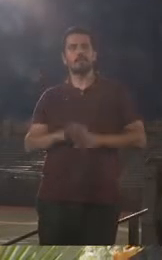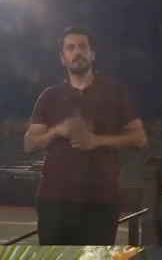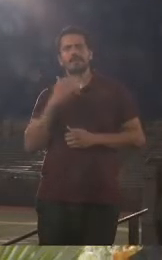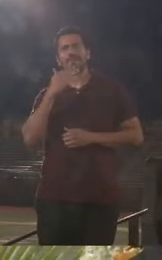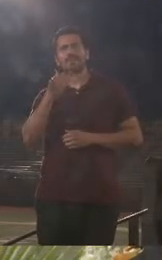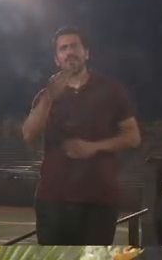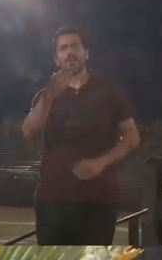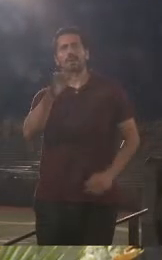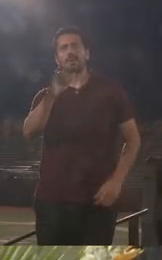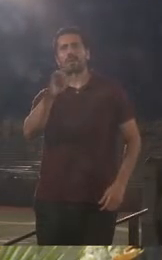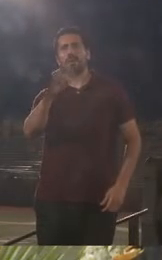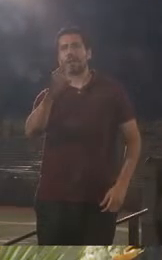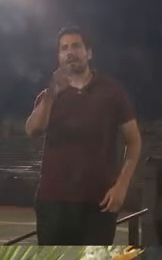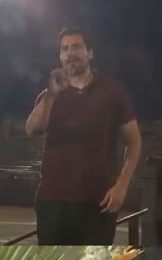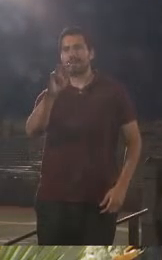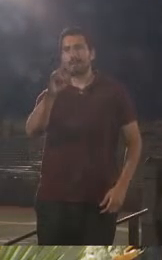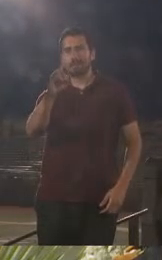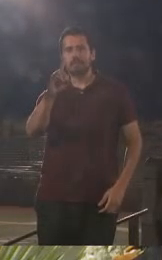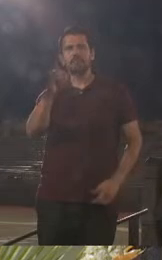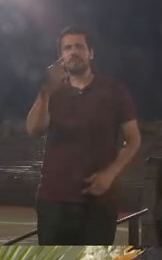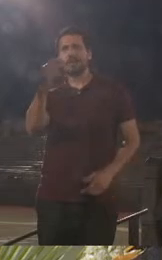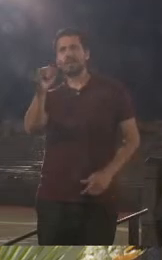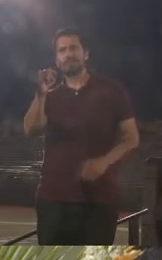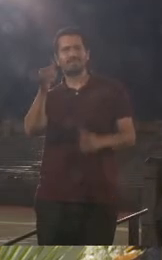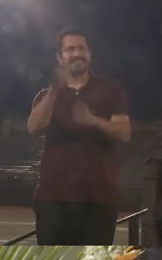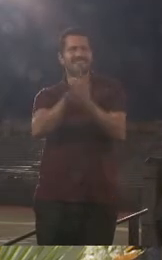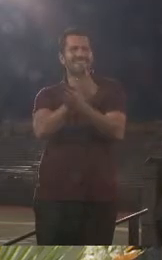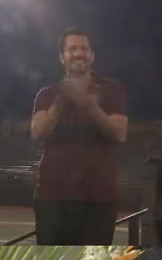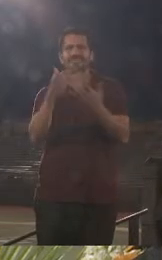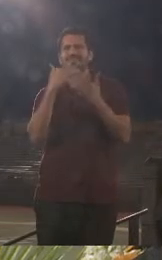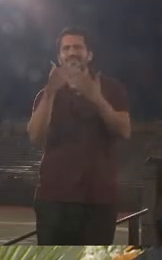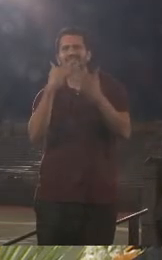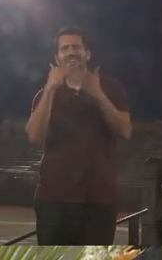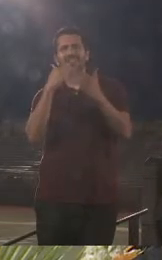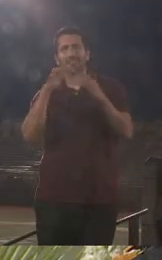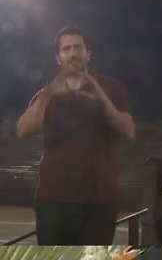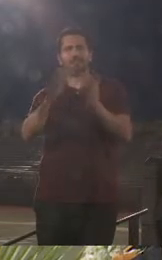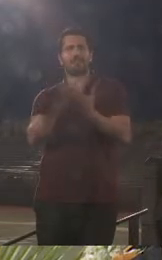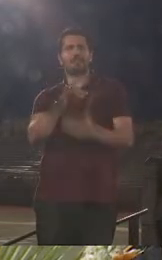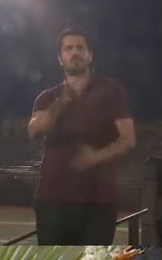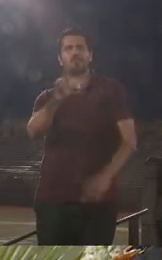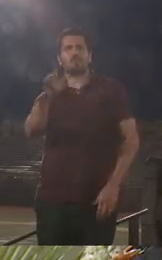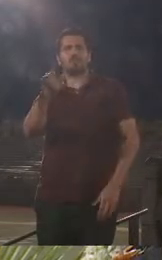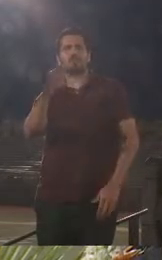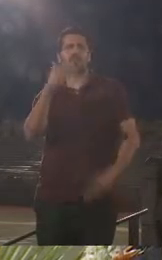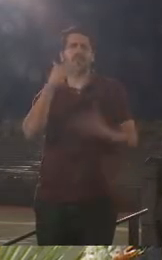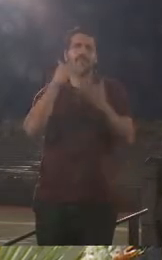and especially for the people I have met. Congratulations, class of 2023.